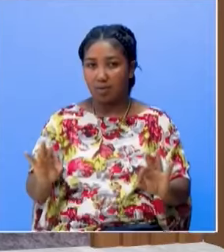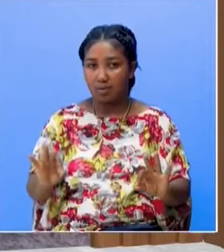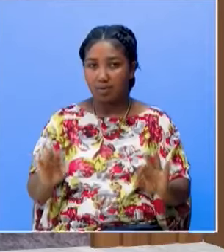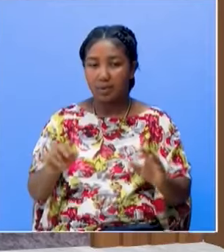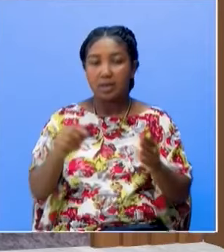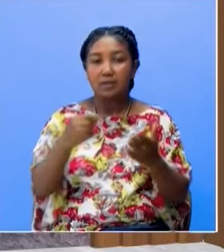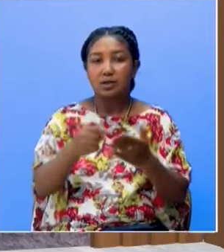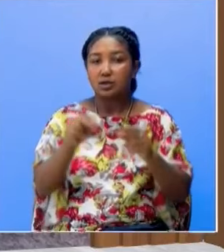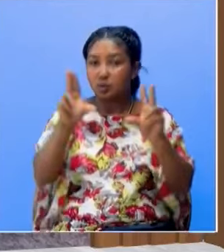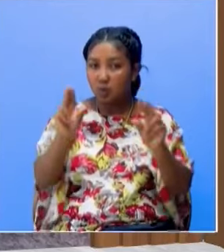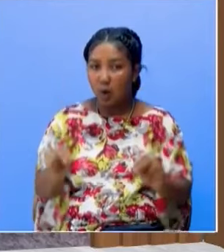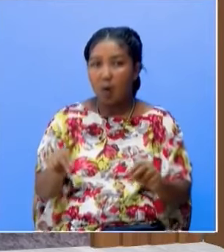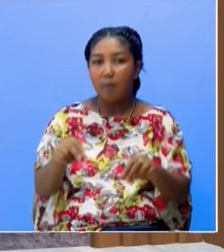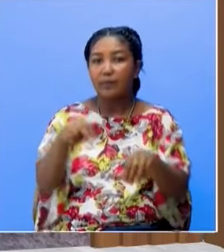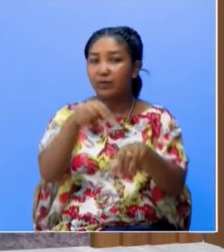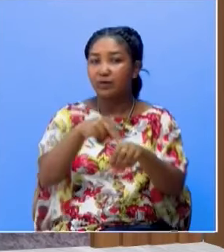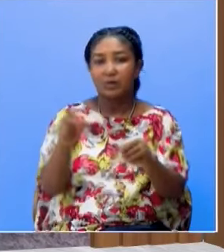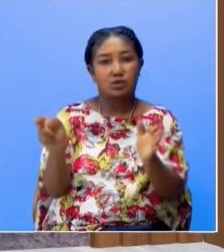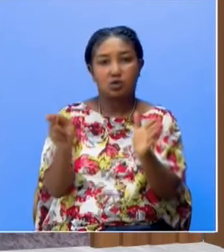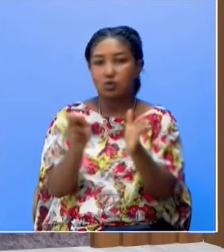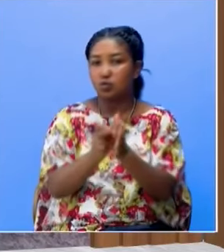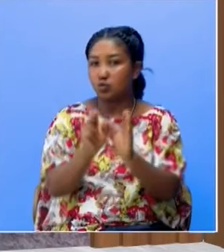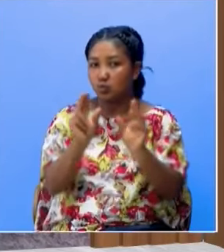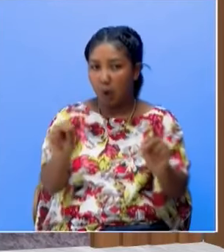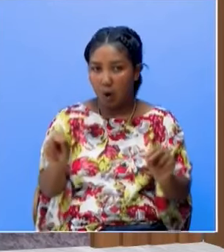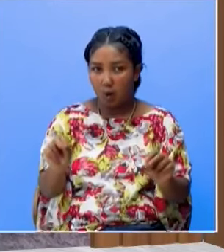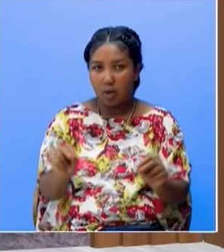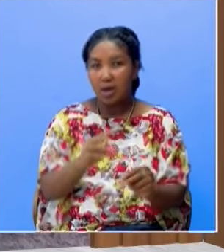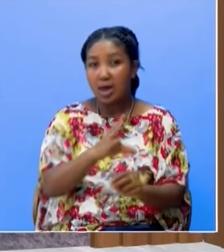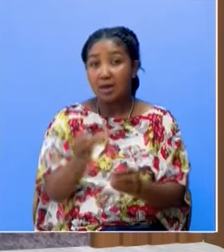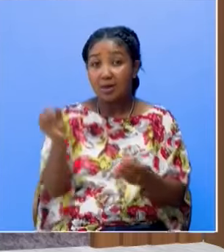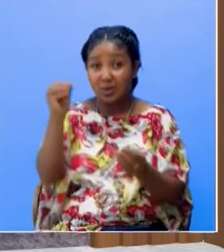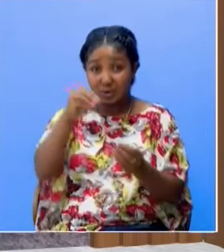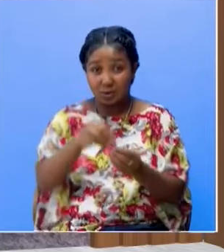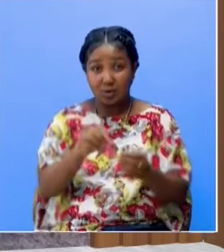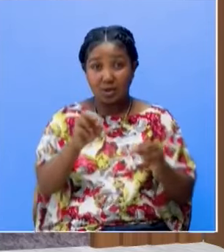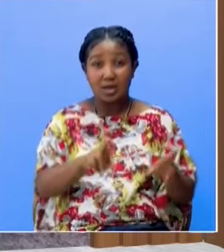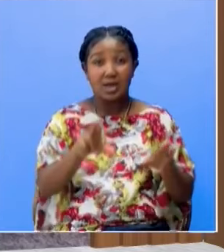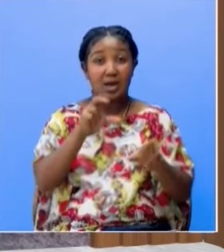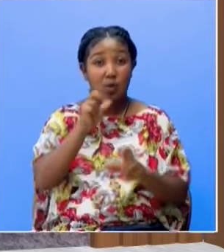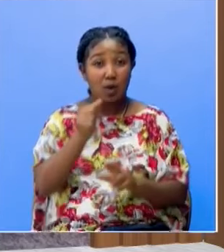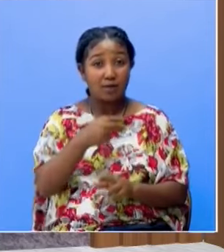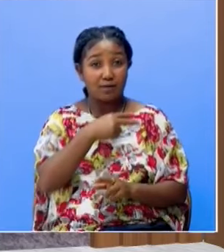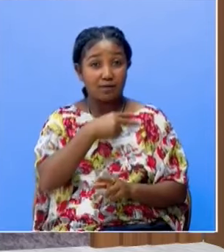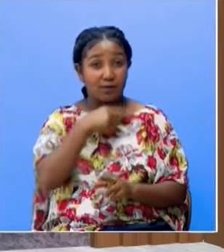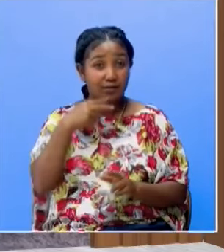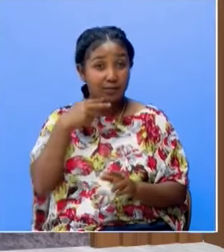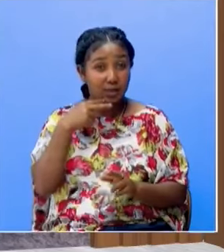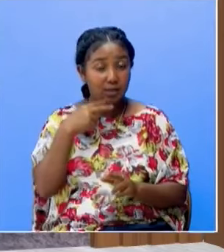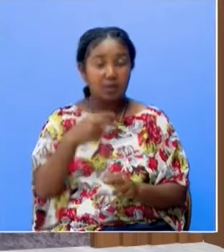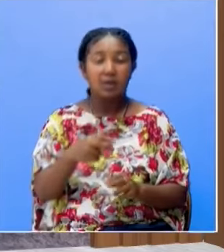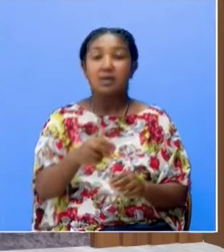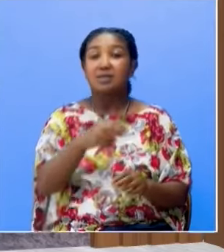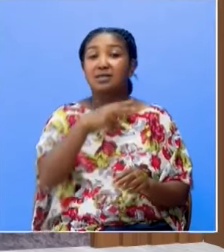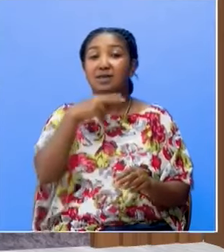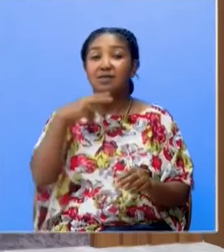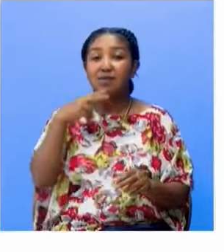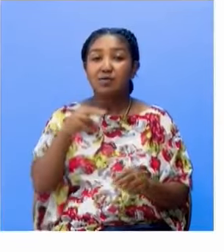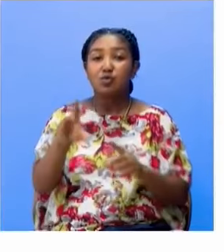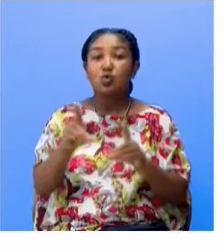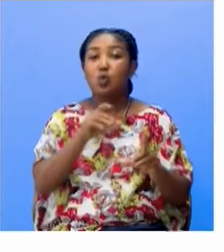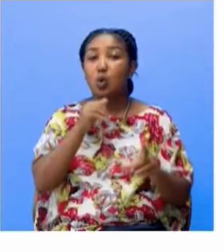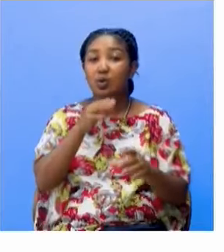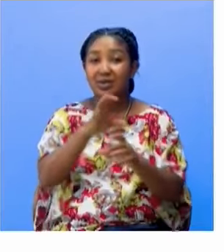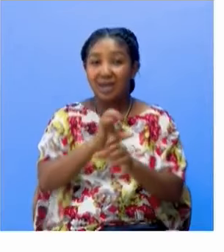is no fixed rule. And also, a regular verb means the verb which do not take.